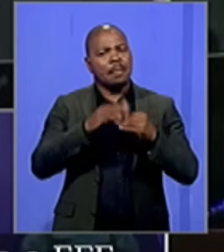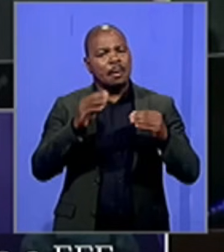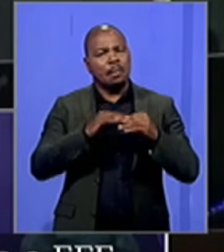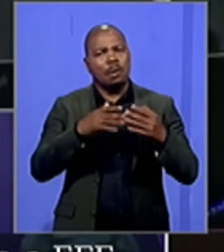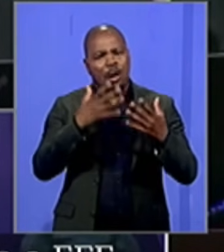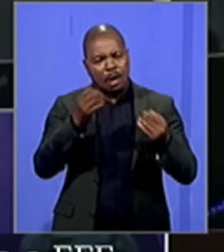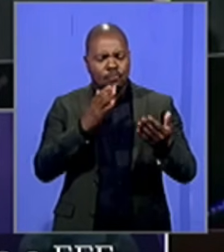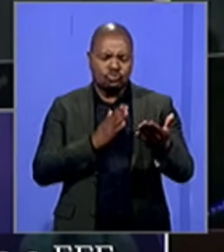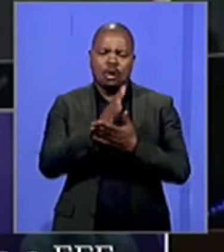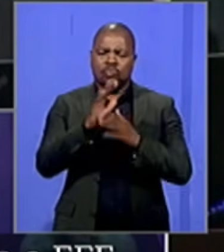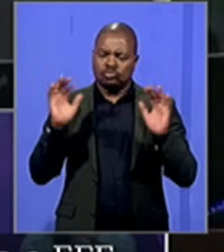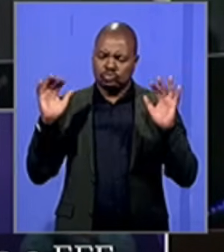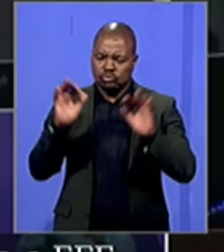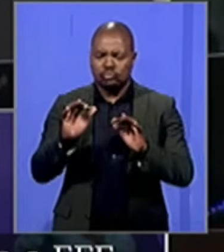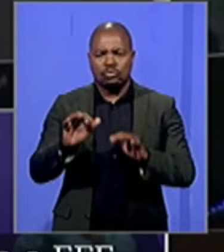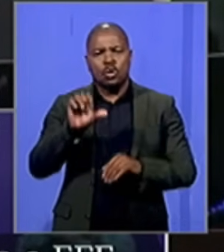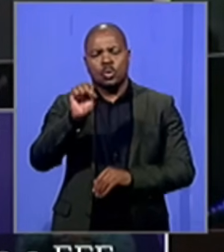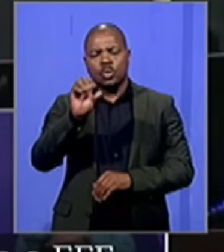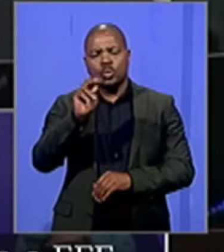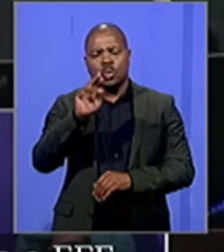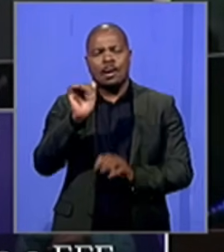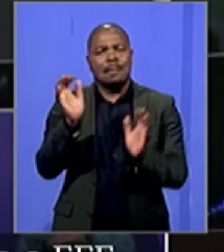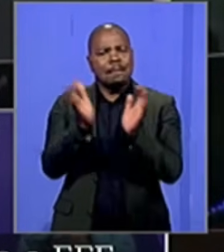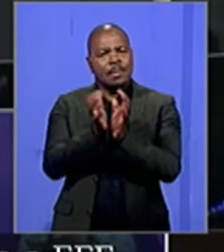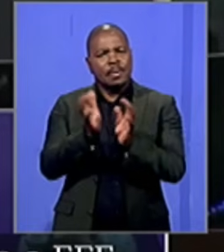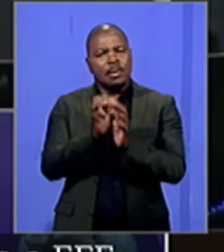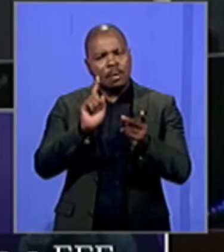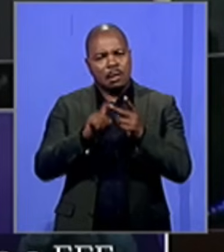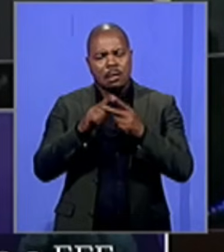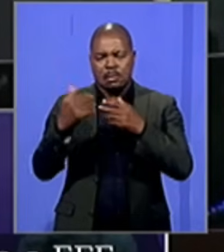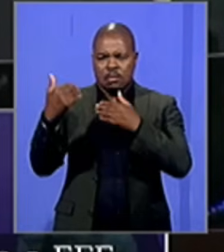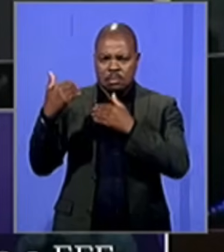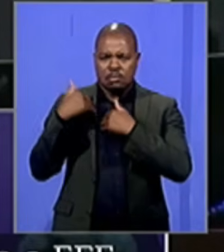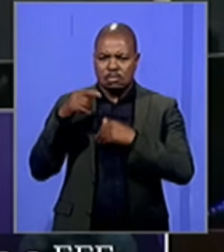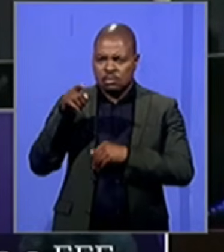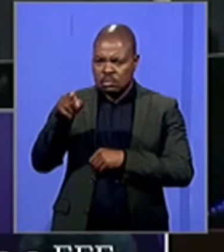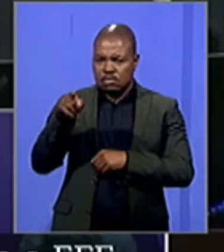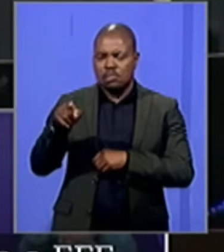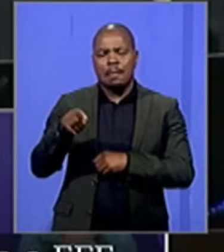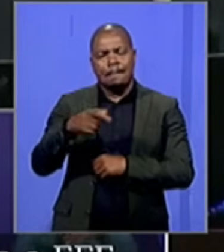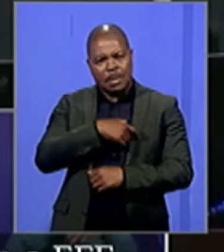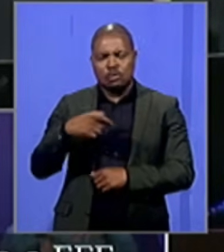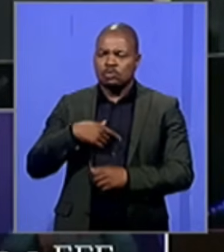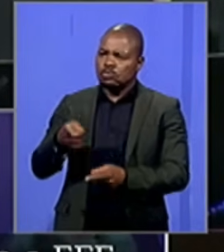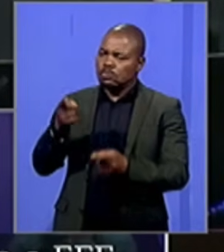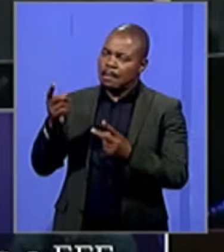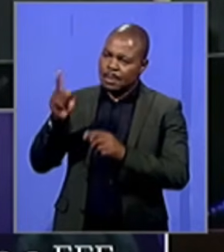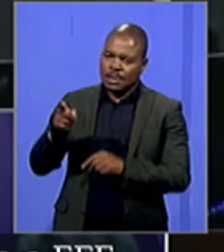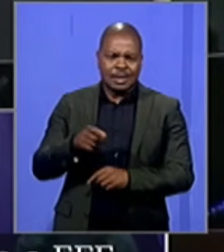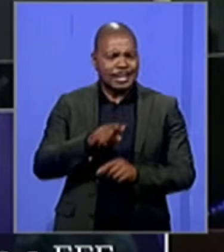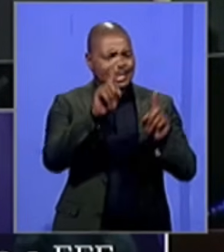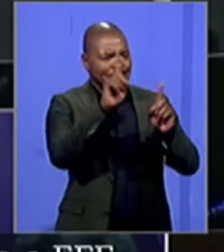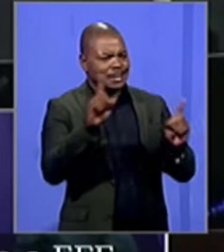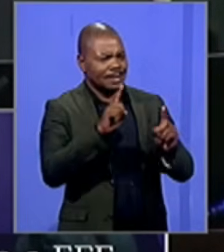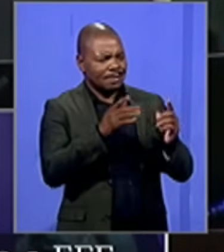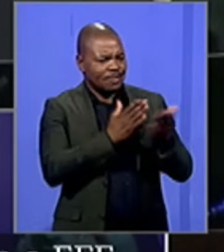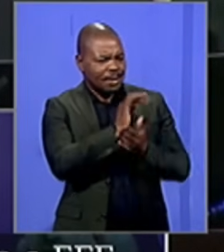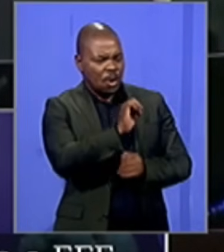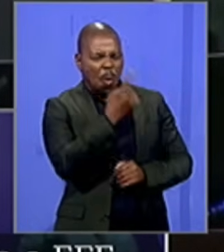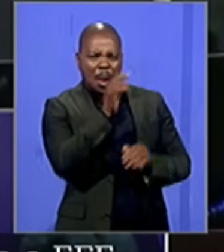the SONA and to hold the president to account, but it is not the special right of only one party.